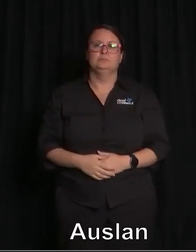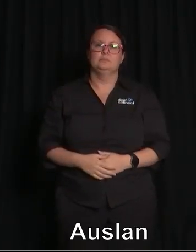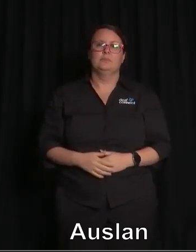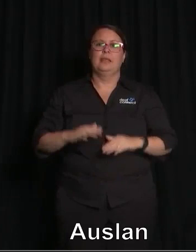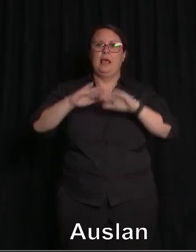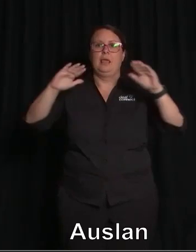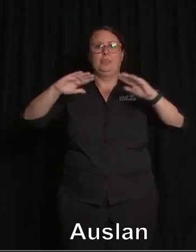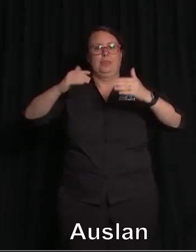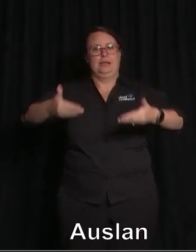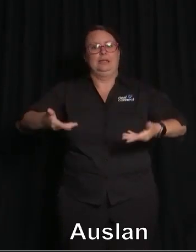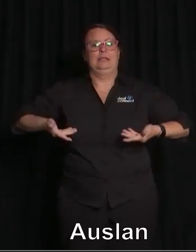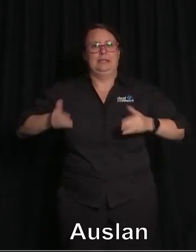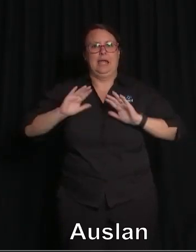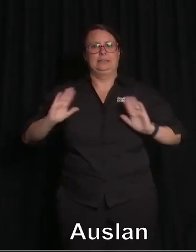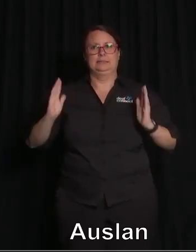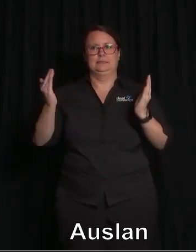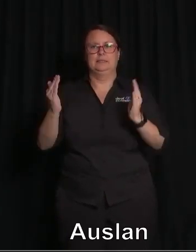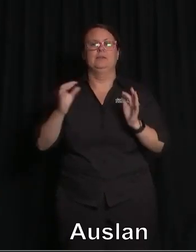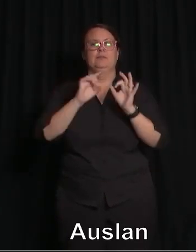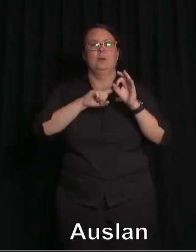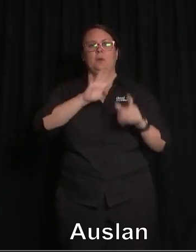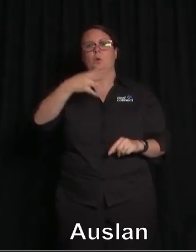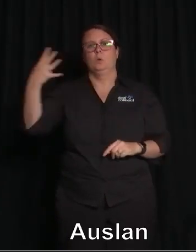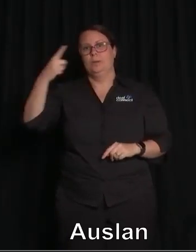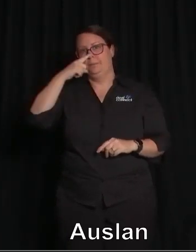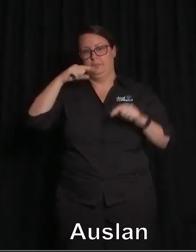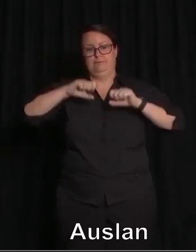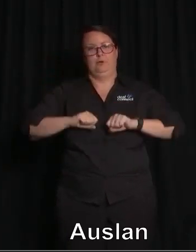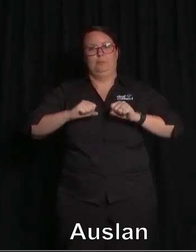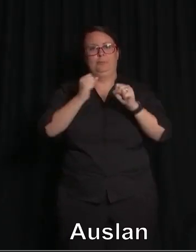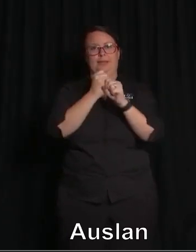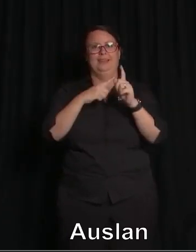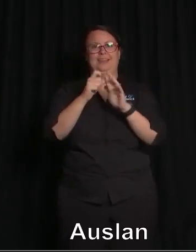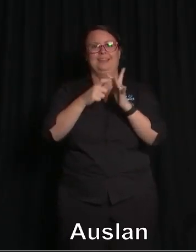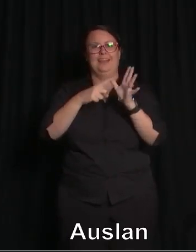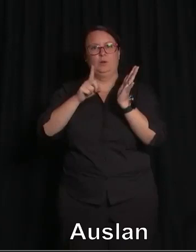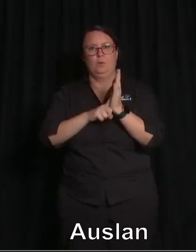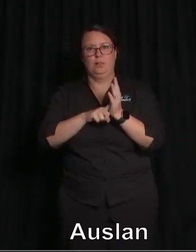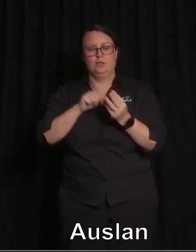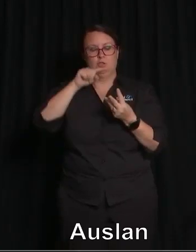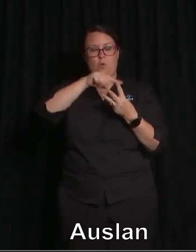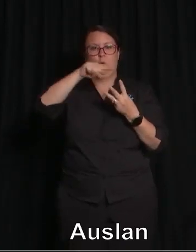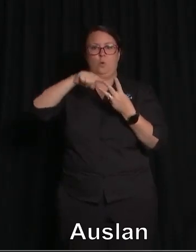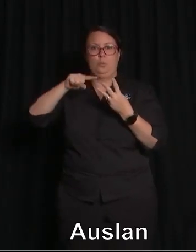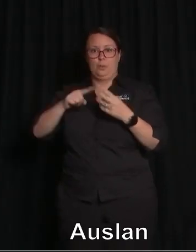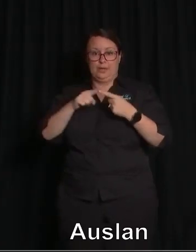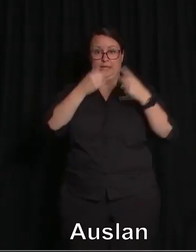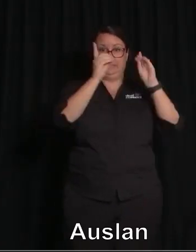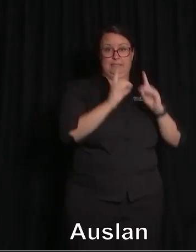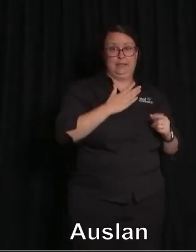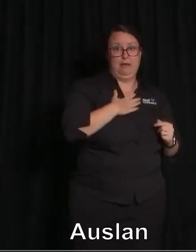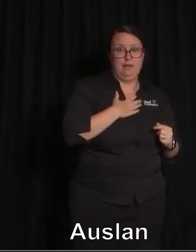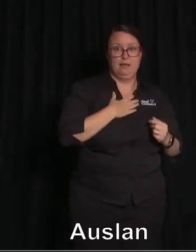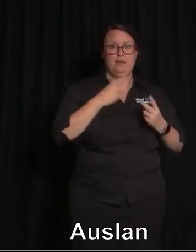made by a queer mob here on Gadigal land. So every part of this message stick is made